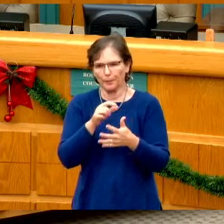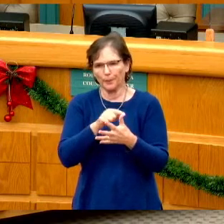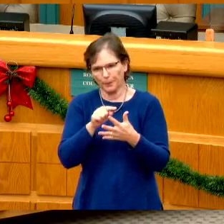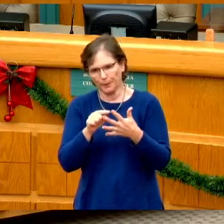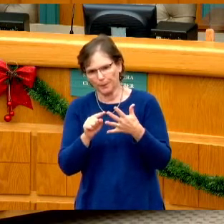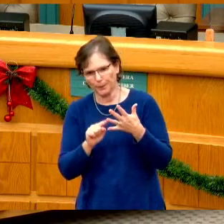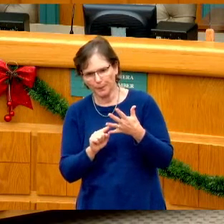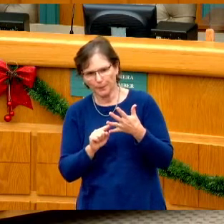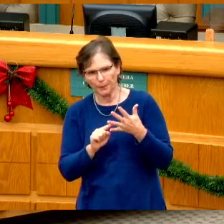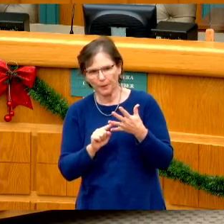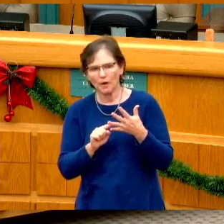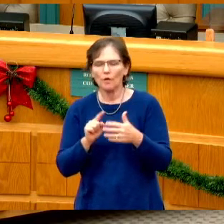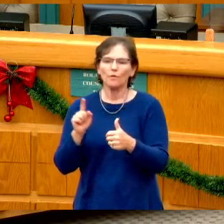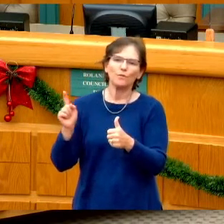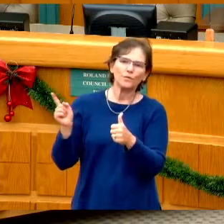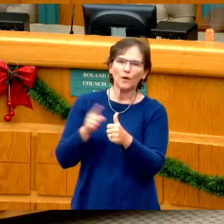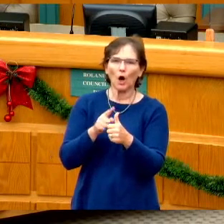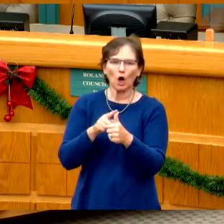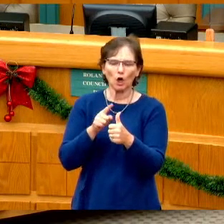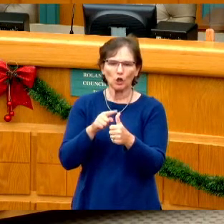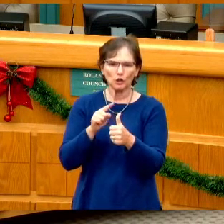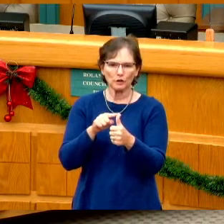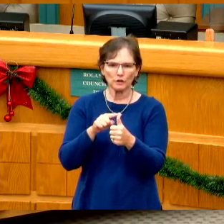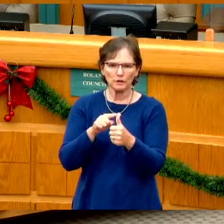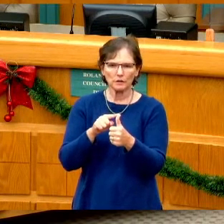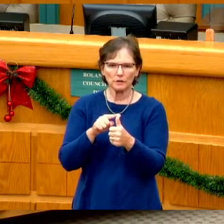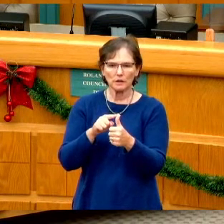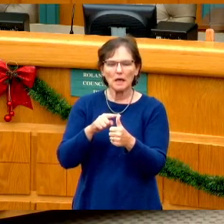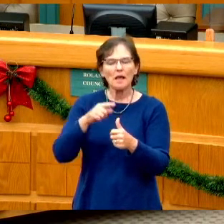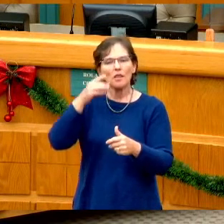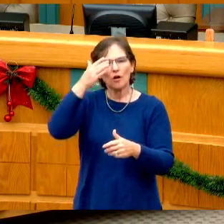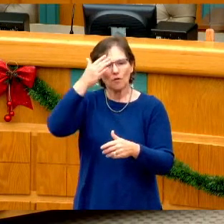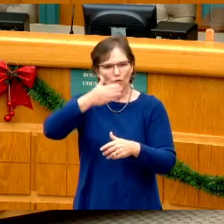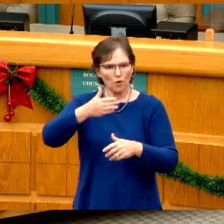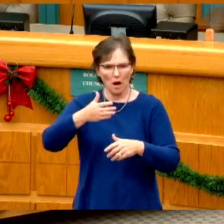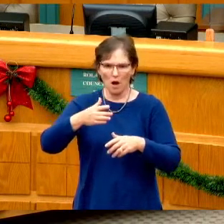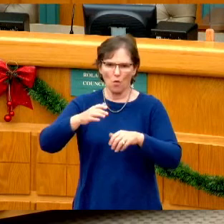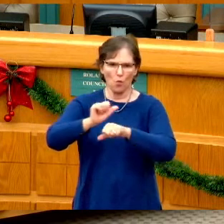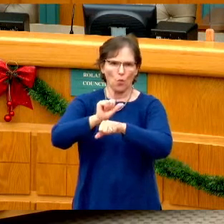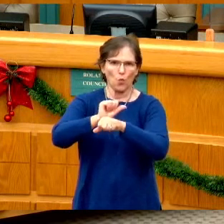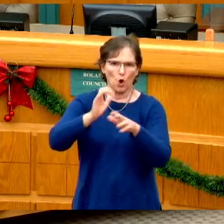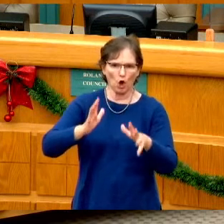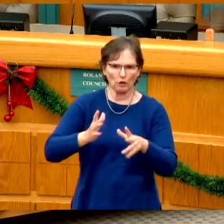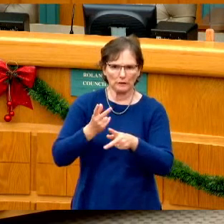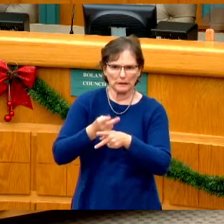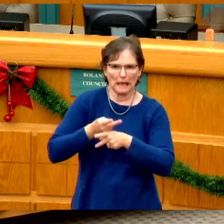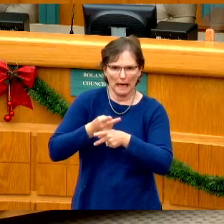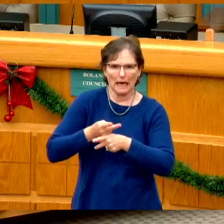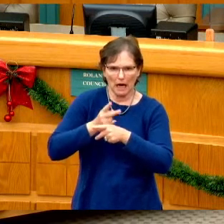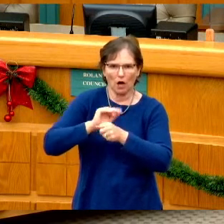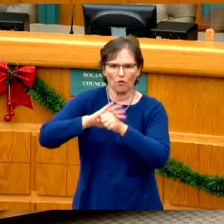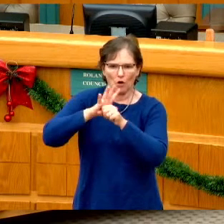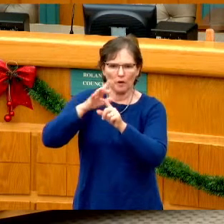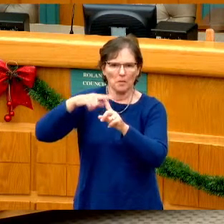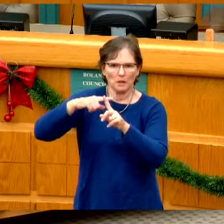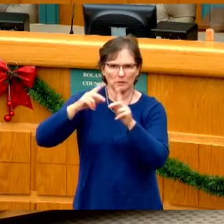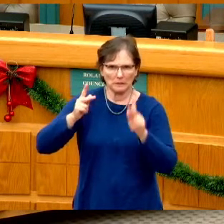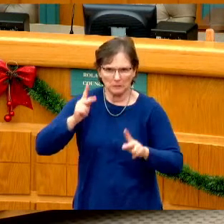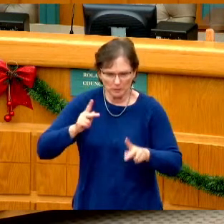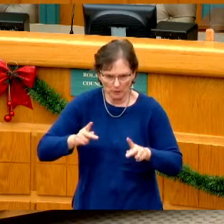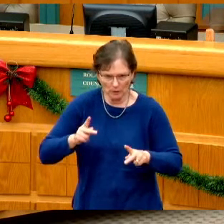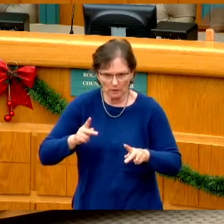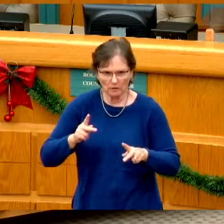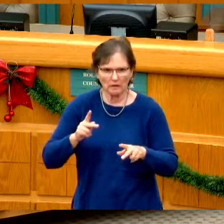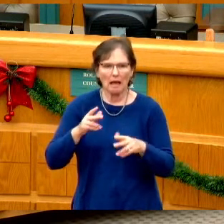vulnerable populations, as well as through the recognition of health inequities, current scientific data,